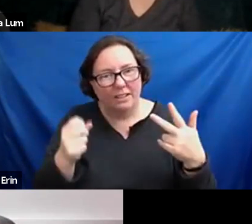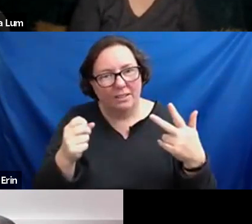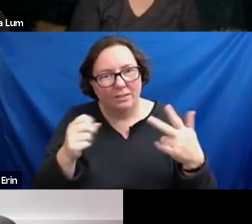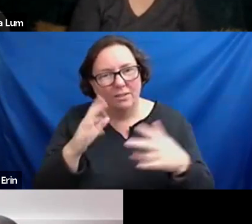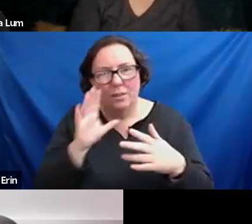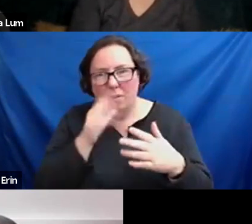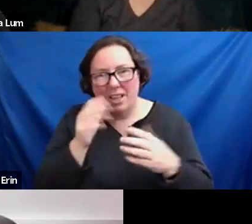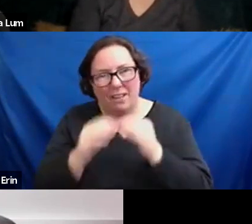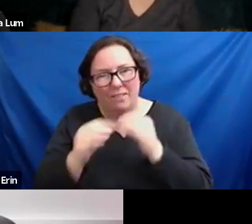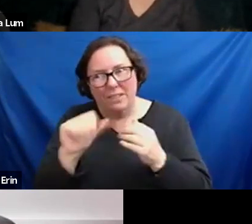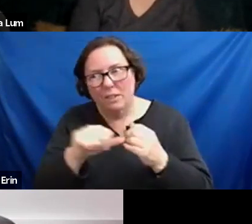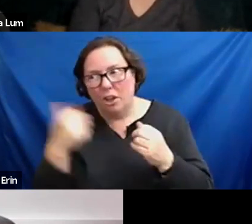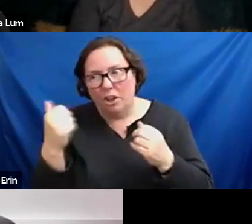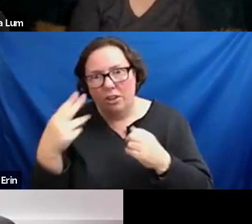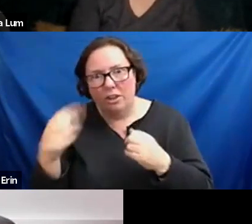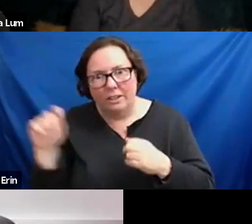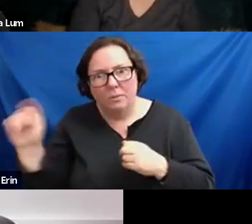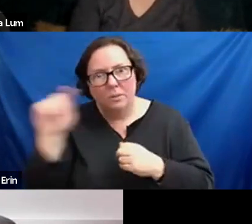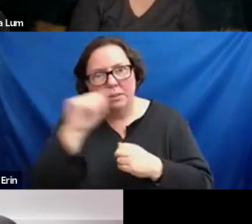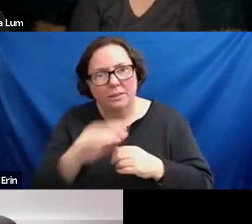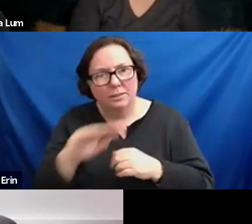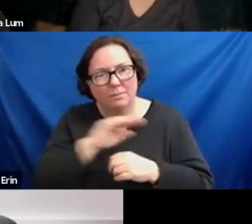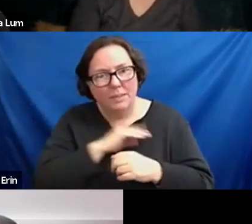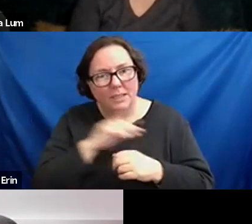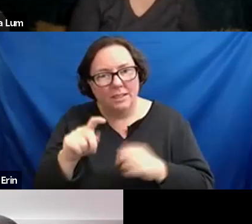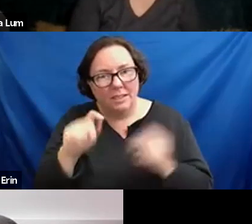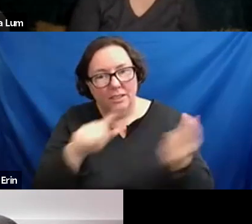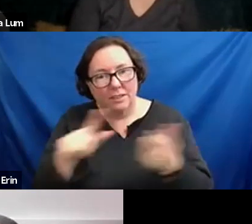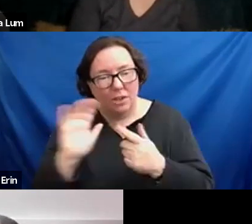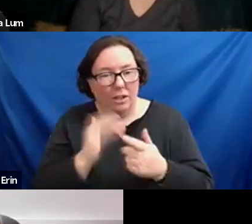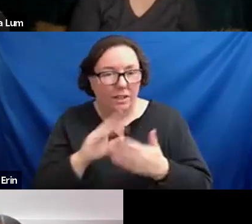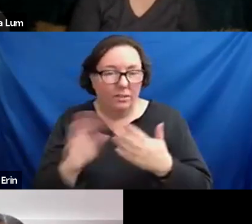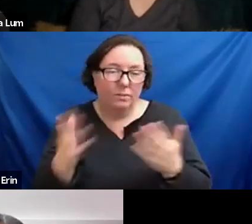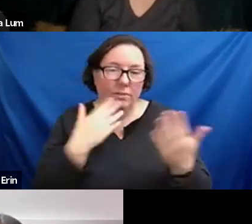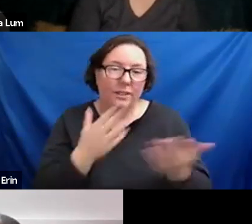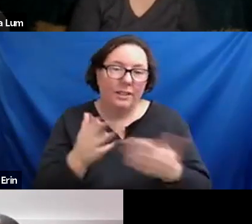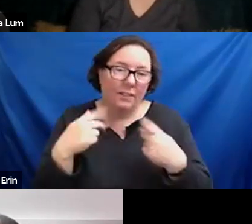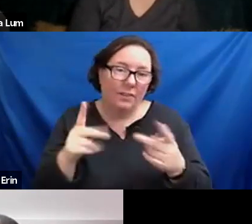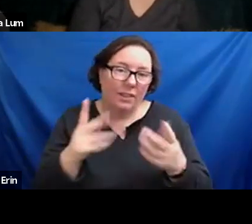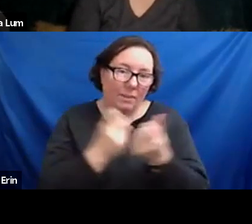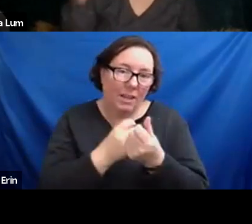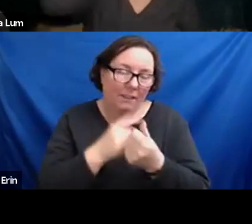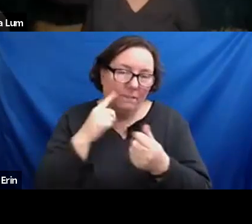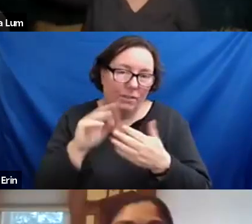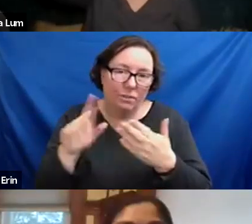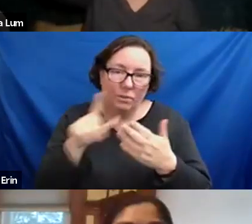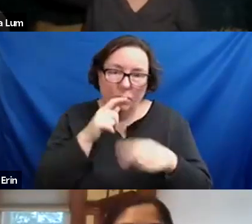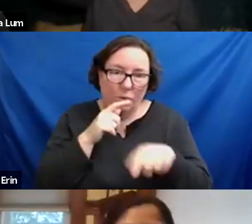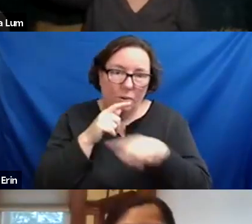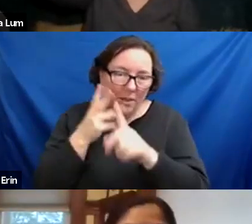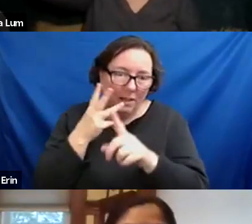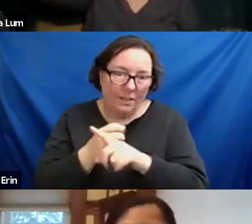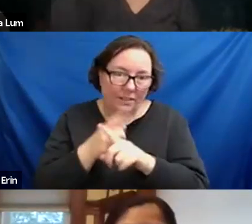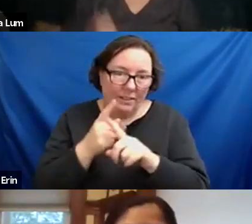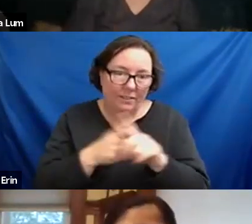fixing BPS's high schools to meet the needs of all of the city students. Thank you for letting me advocate for the students who are being affected by